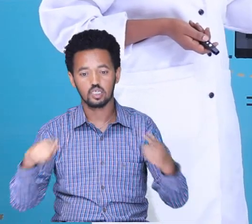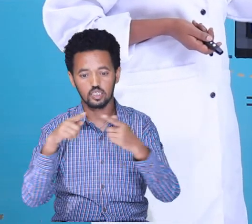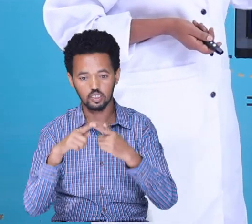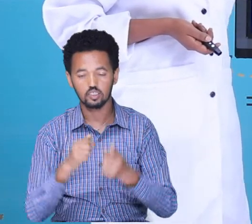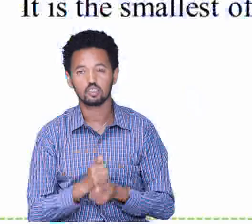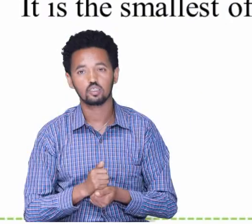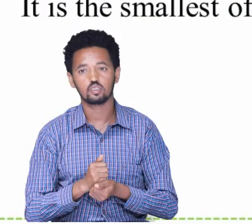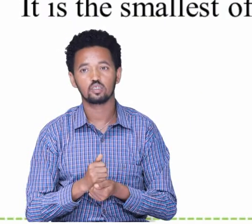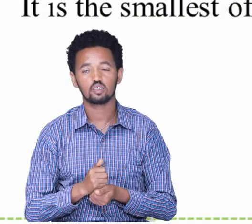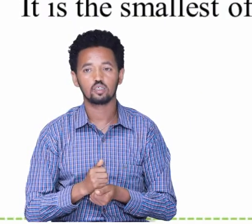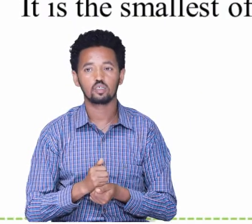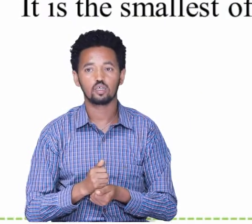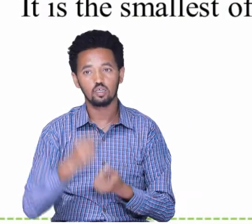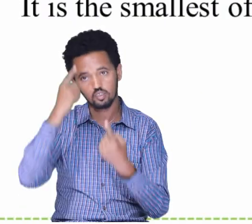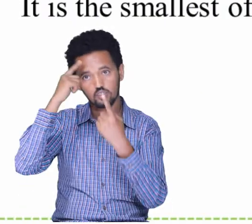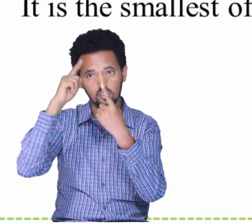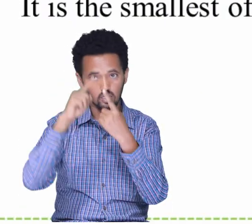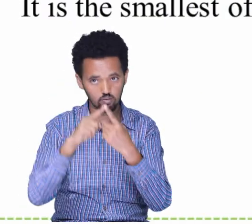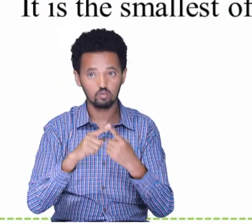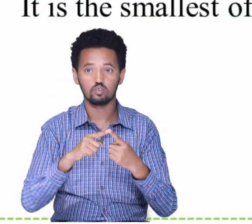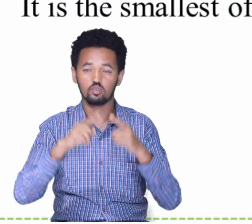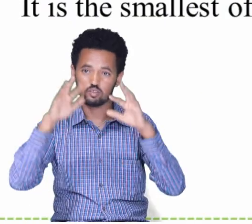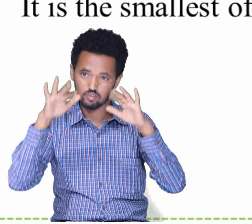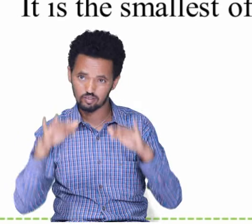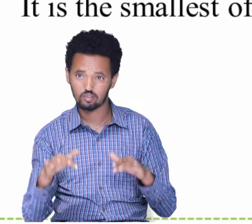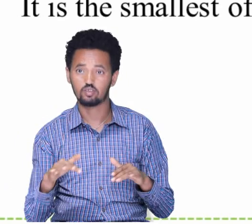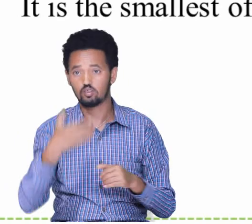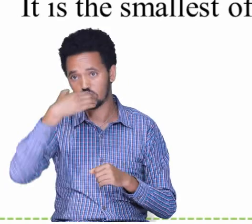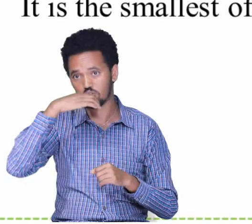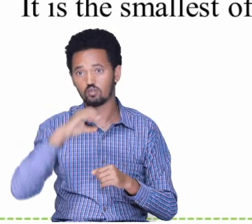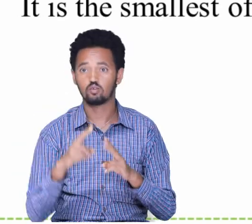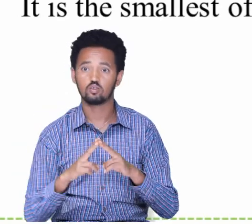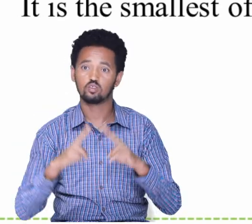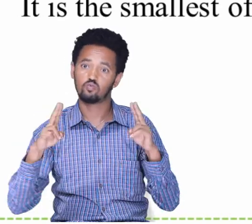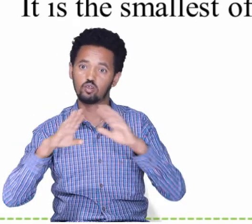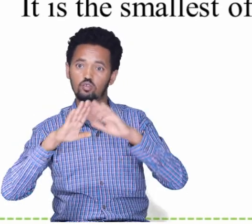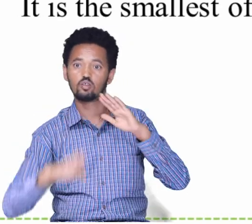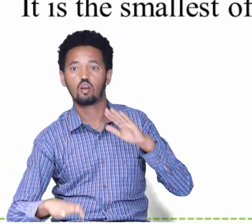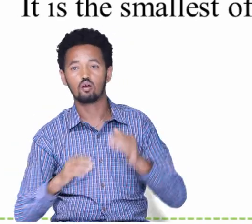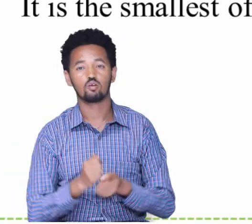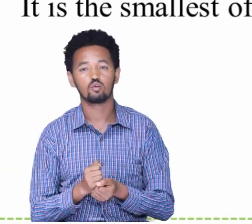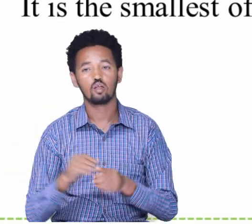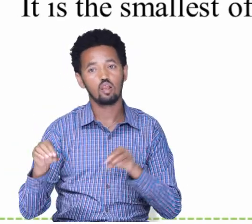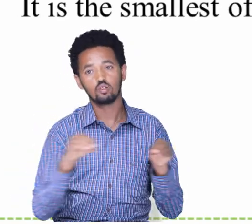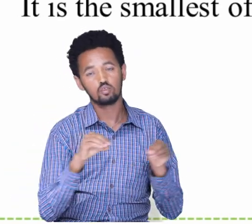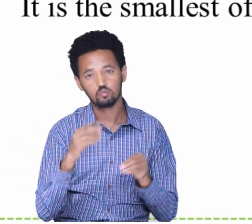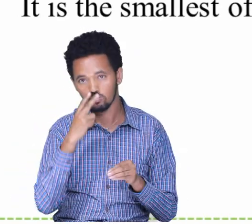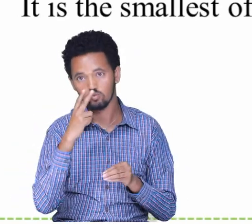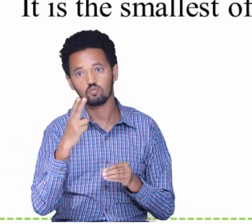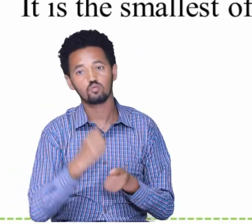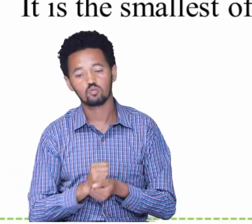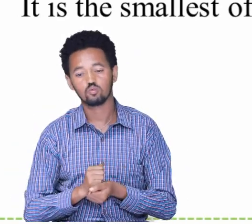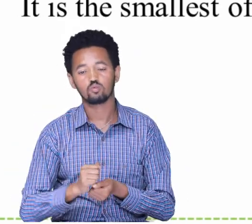annual range of temperature is very low. Let's move to the warm